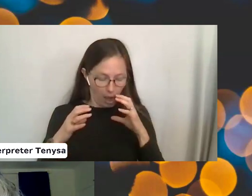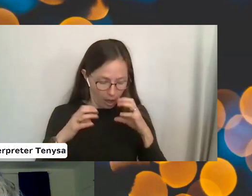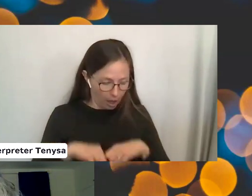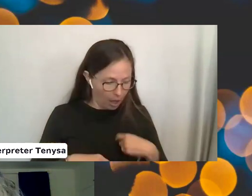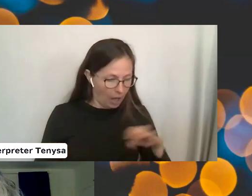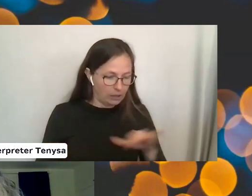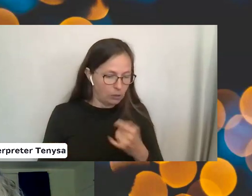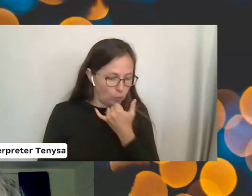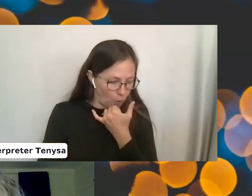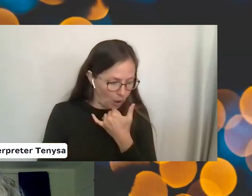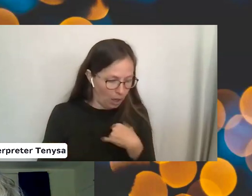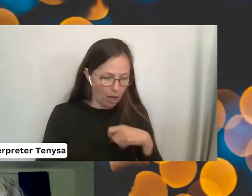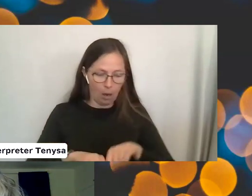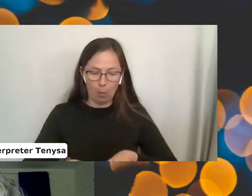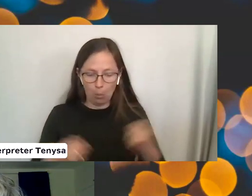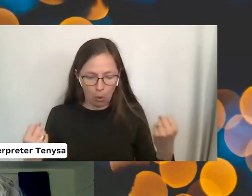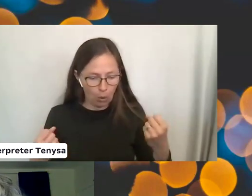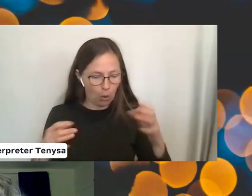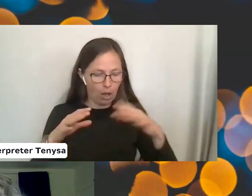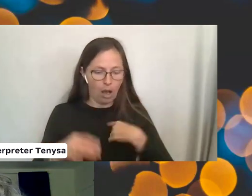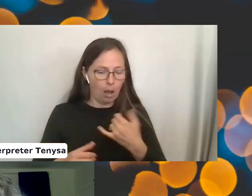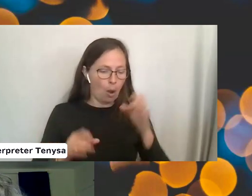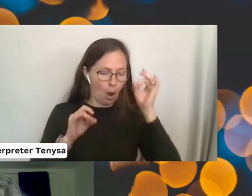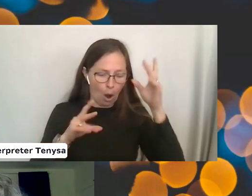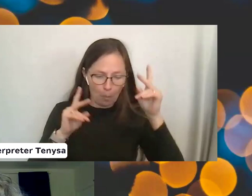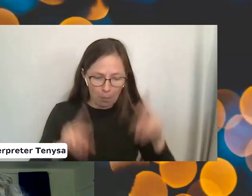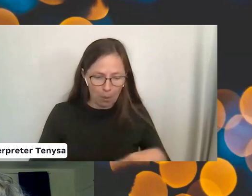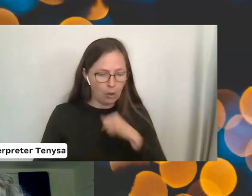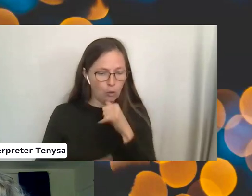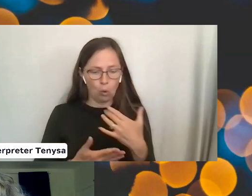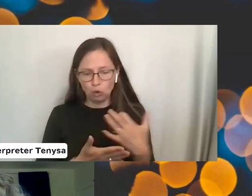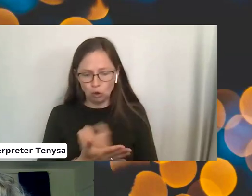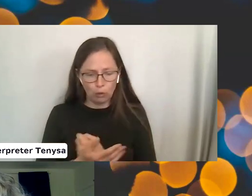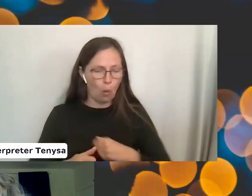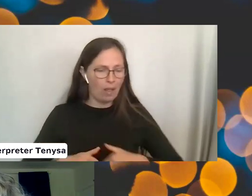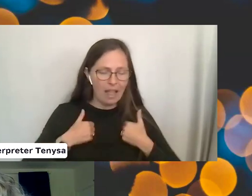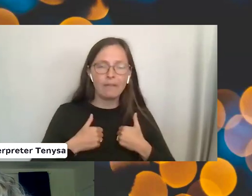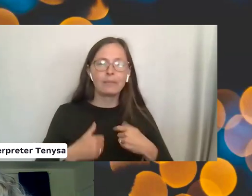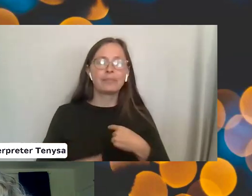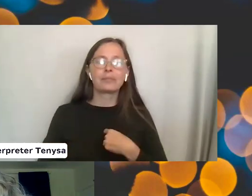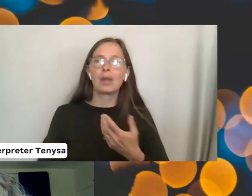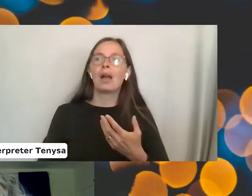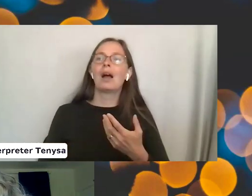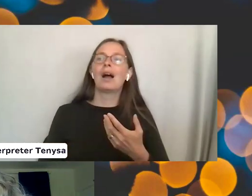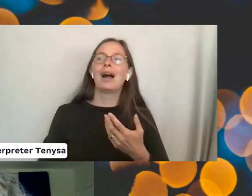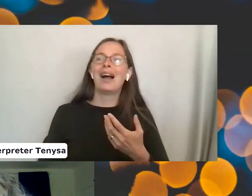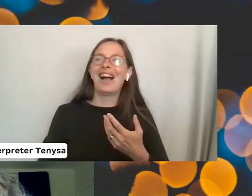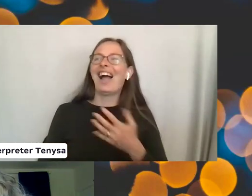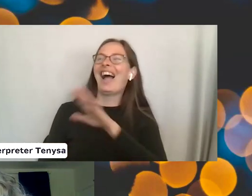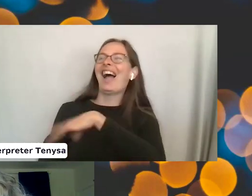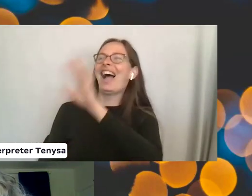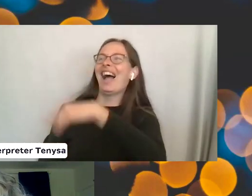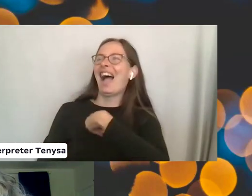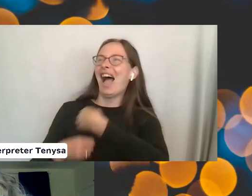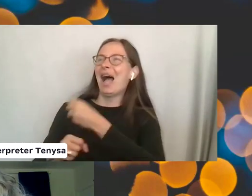wrong, I broke the room, I'm a horrible person and I don't deserve to exist, I go, and I just made it uncomfortable